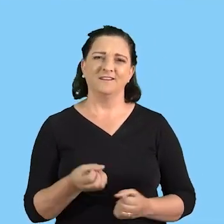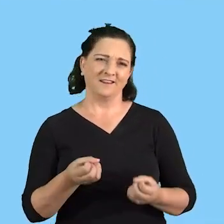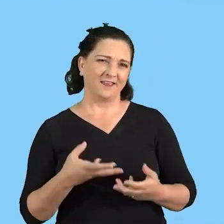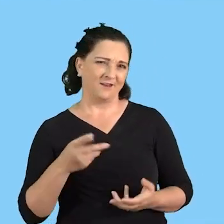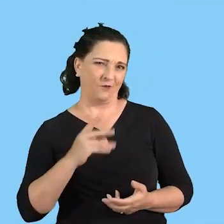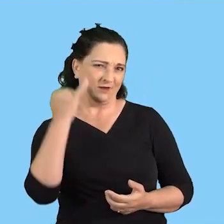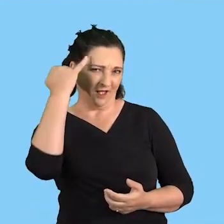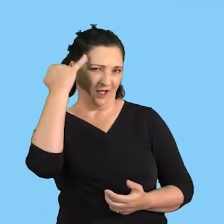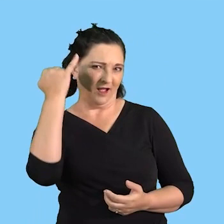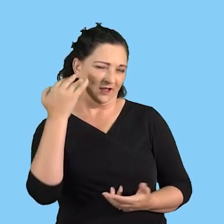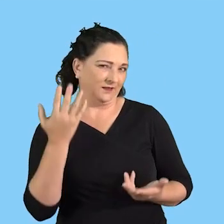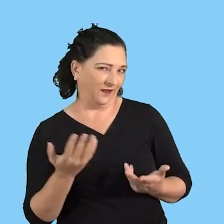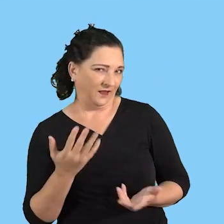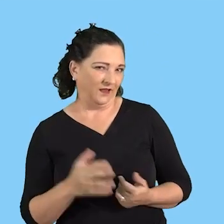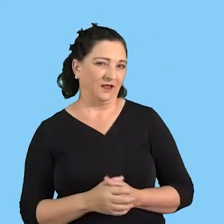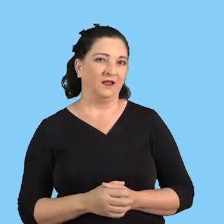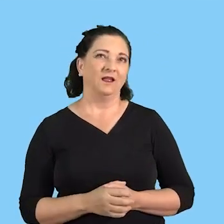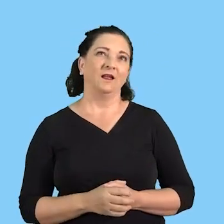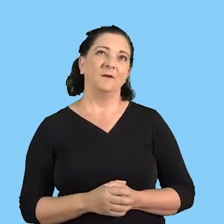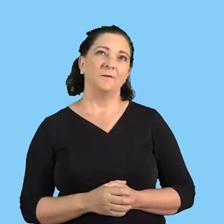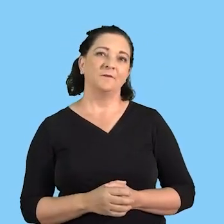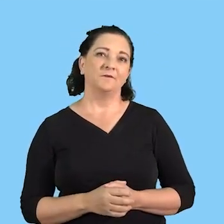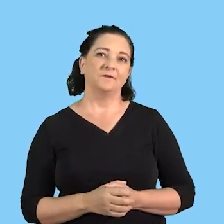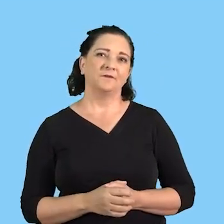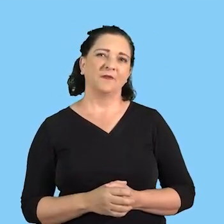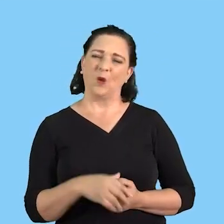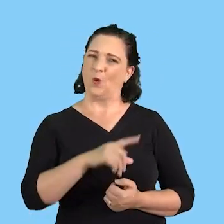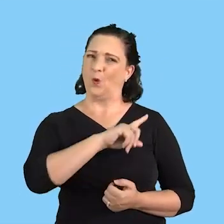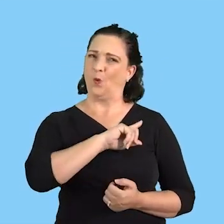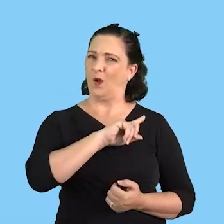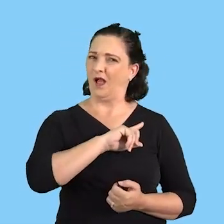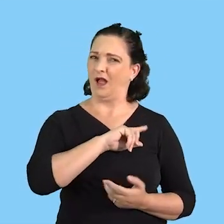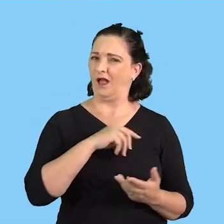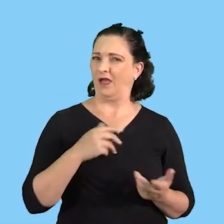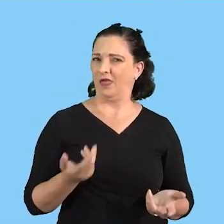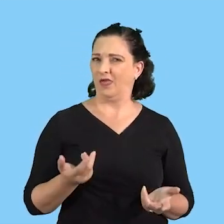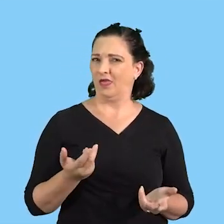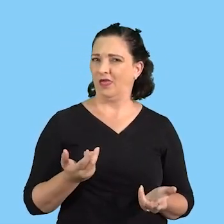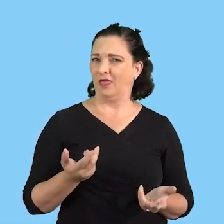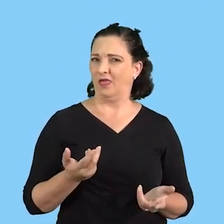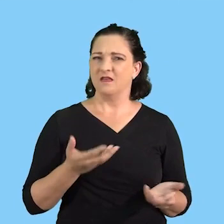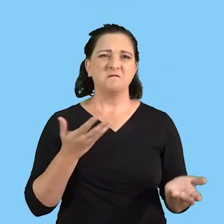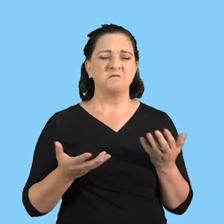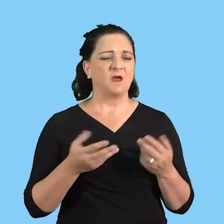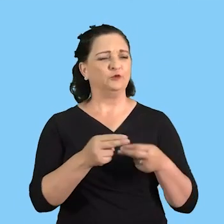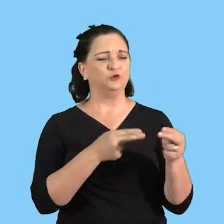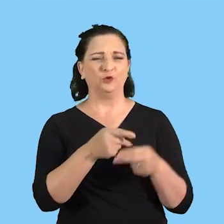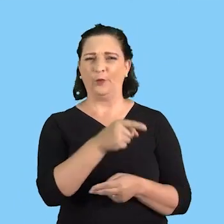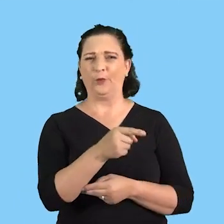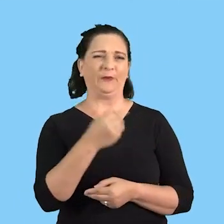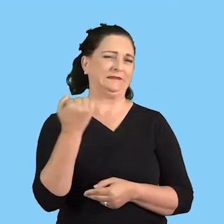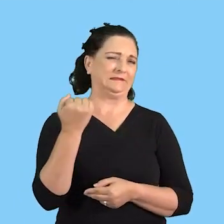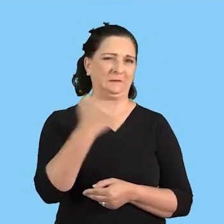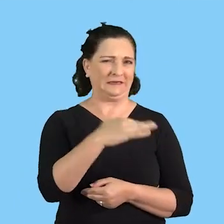an idea to say, or an idea rather, that why is it that sometimes shops are very